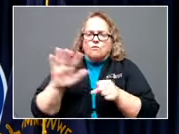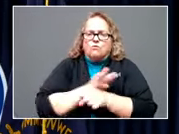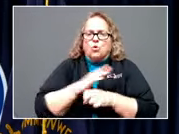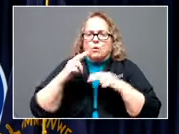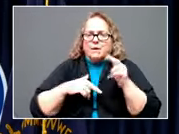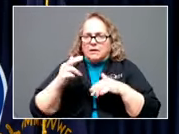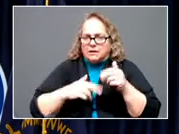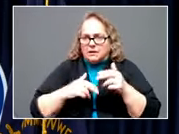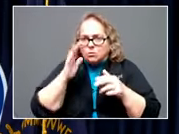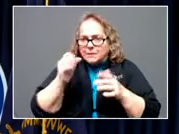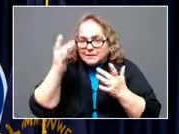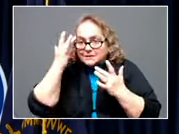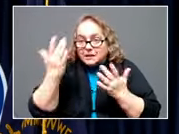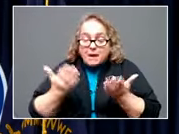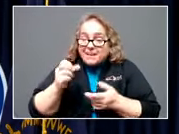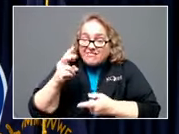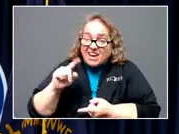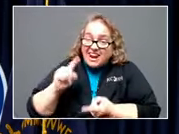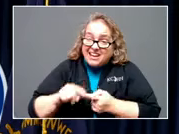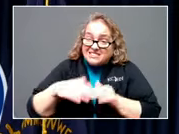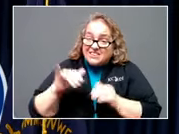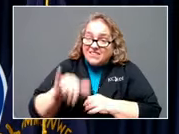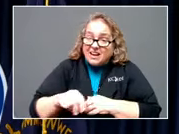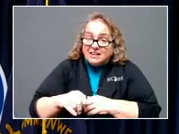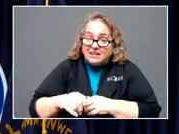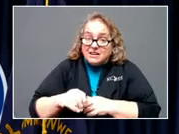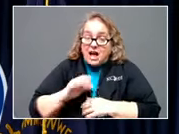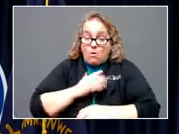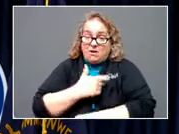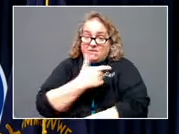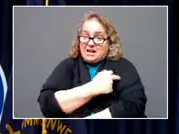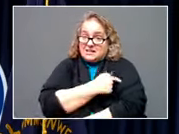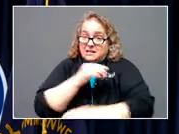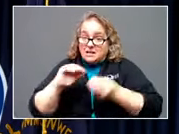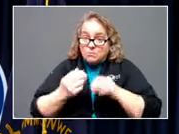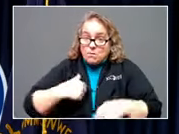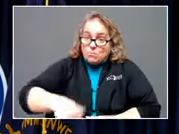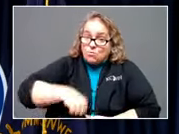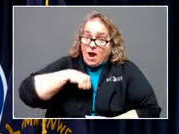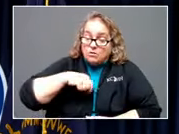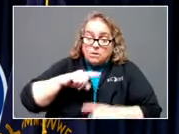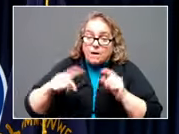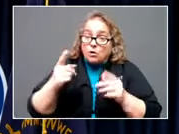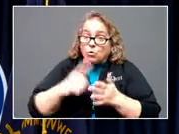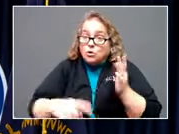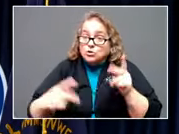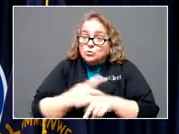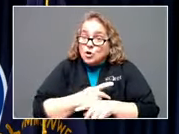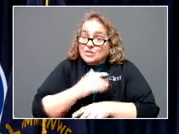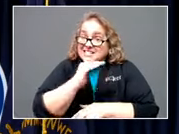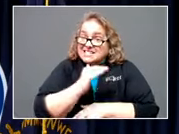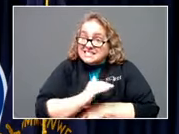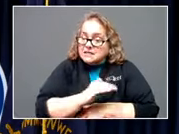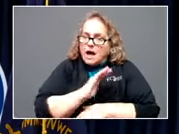When you look at our vaccine numbers, which I'm really proud of, the part that we're not cutting it, that we haven't done enough, is our kids that